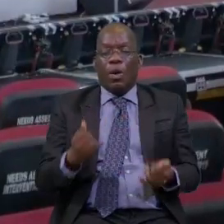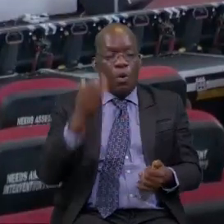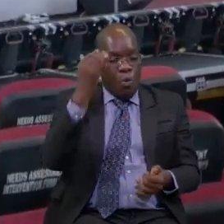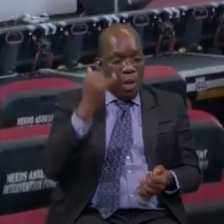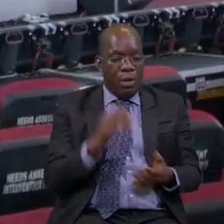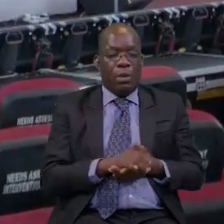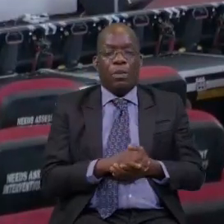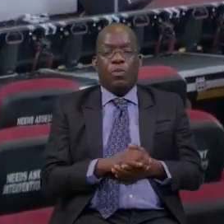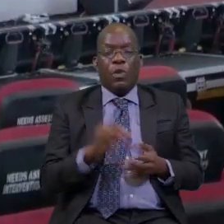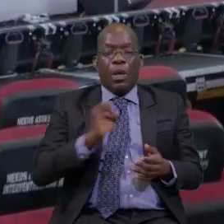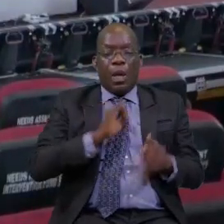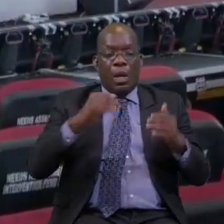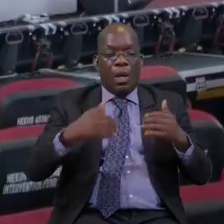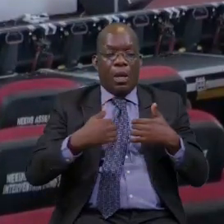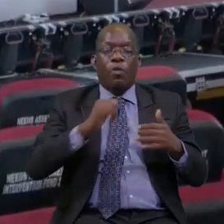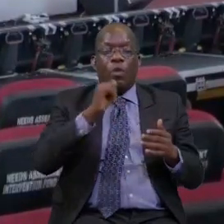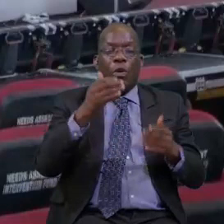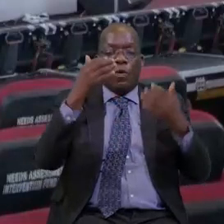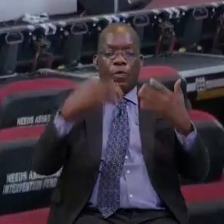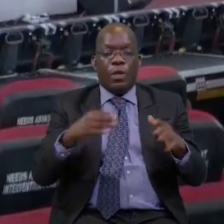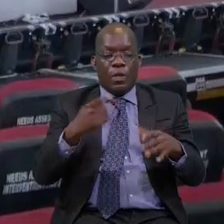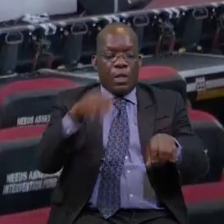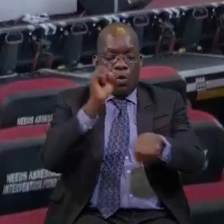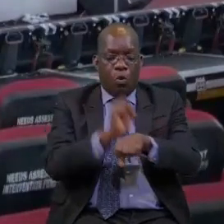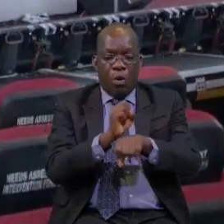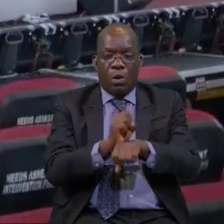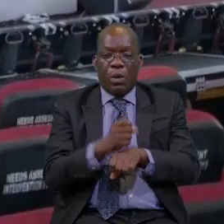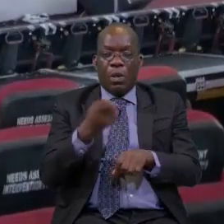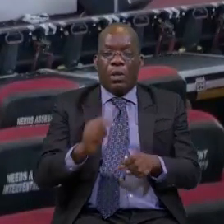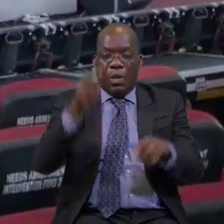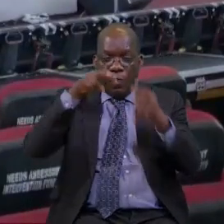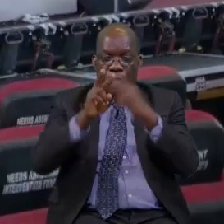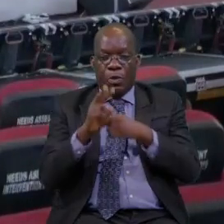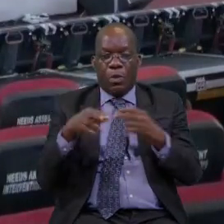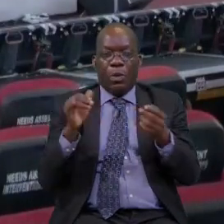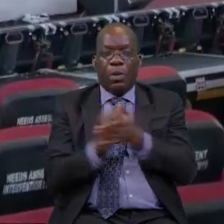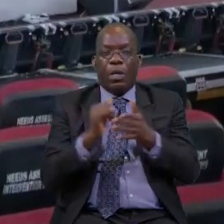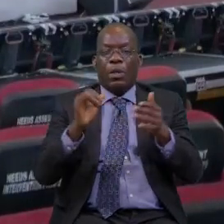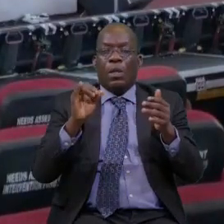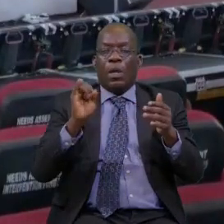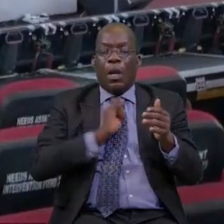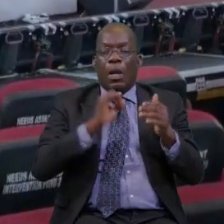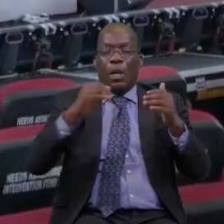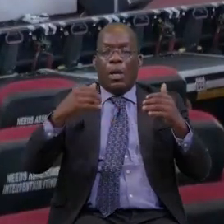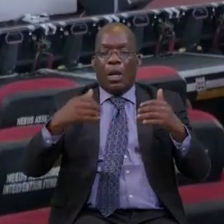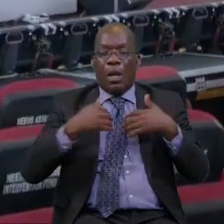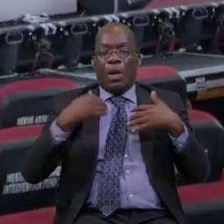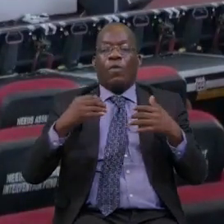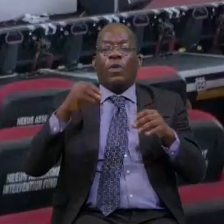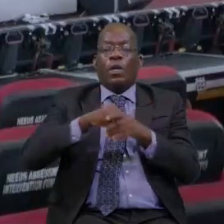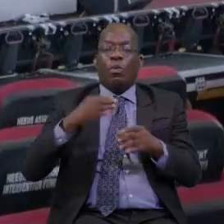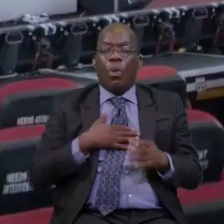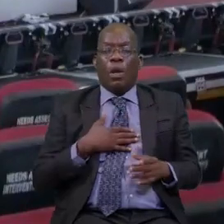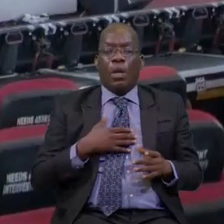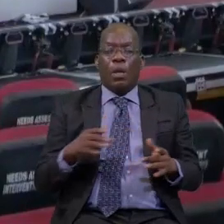not finished the assignment and the vision that you have crafted in my heart. I need healing.